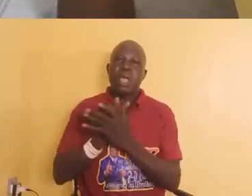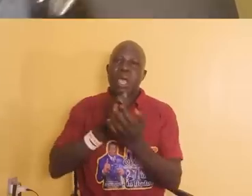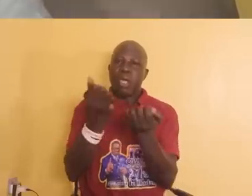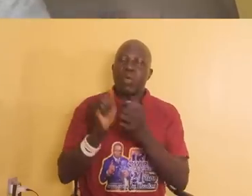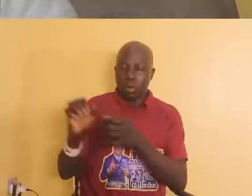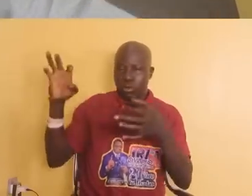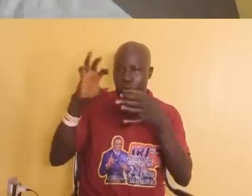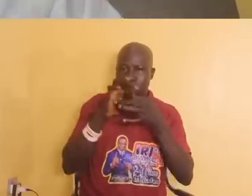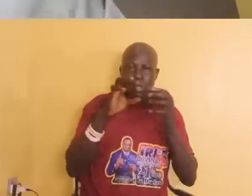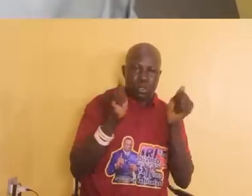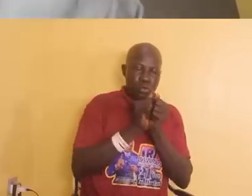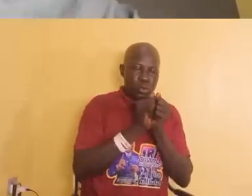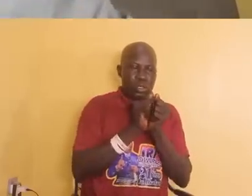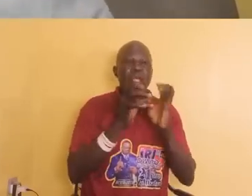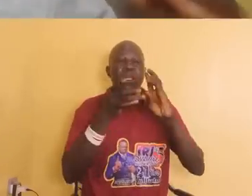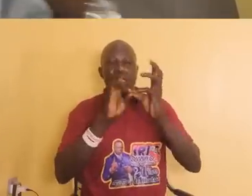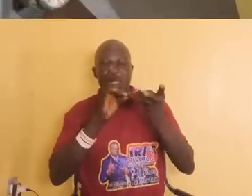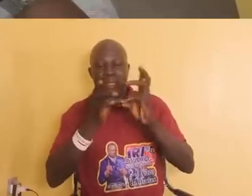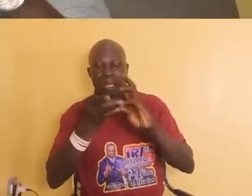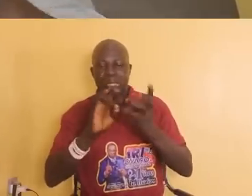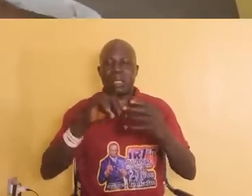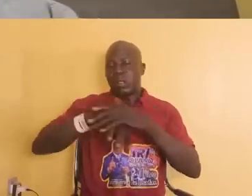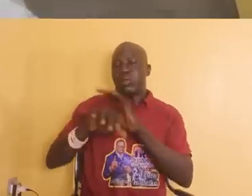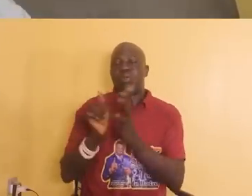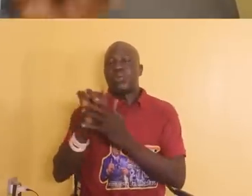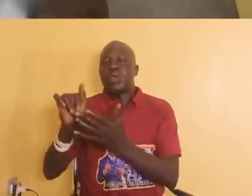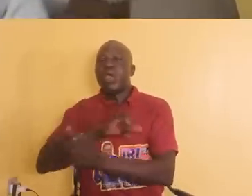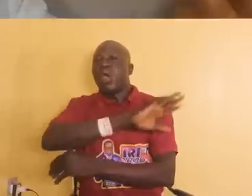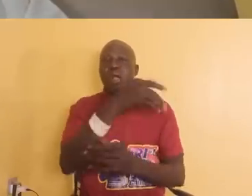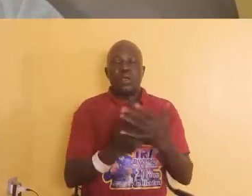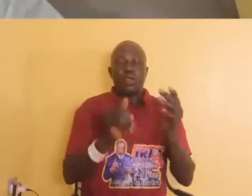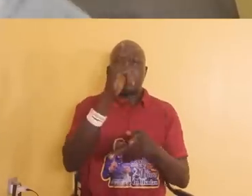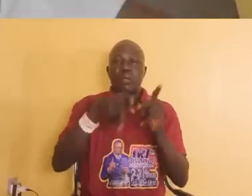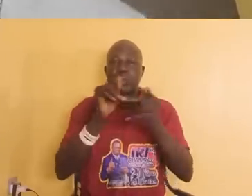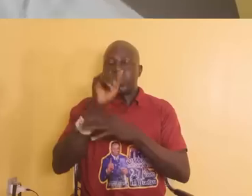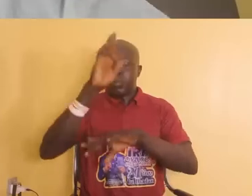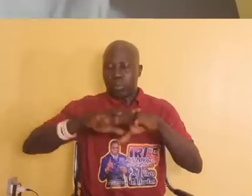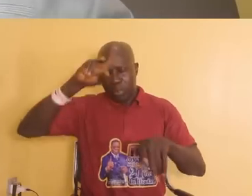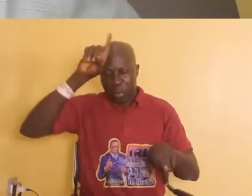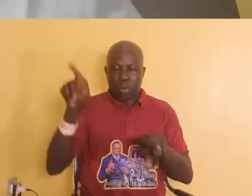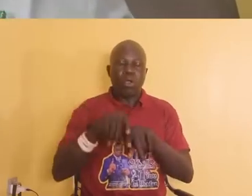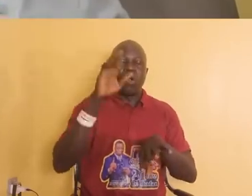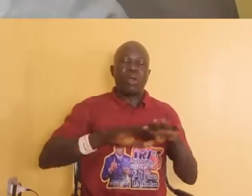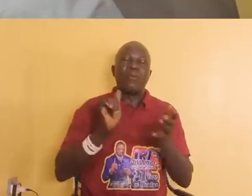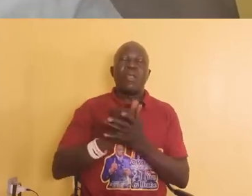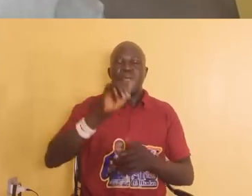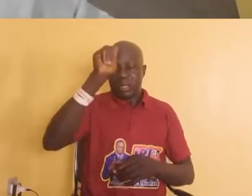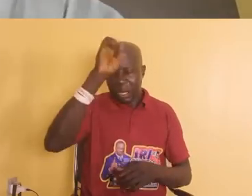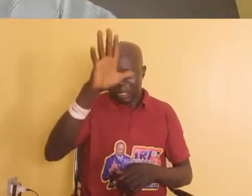ko connect me. I want to connect. Mo fe ko connect me. I want to connect with. Omo mi kan pe America. One of my just got from